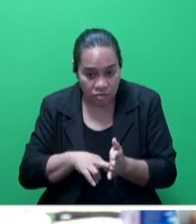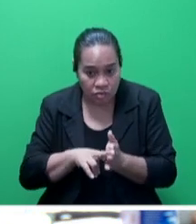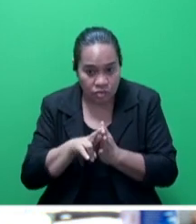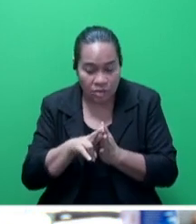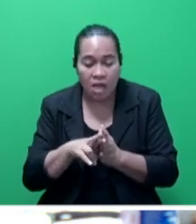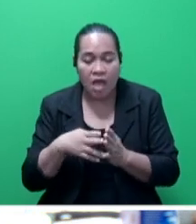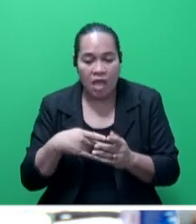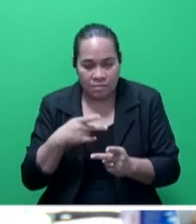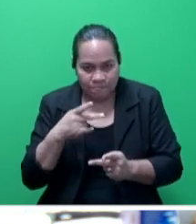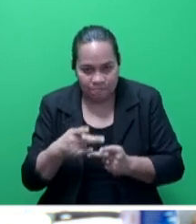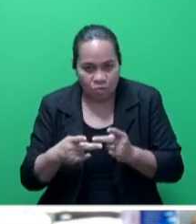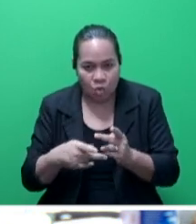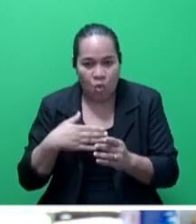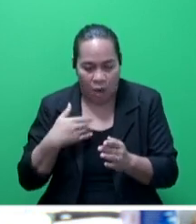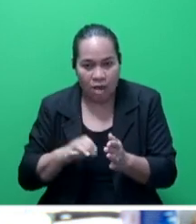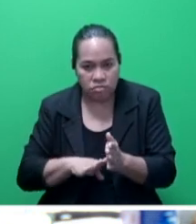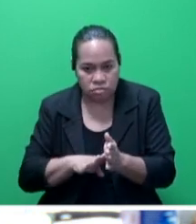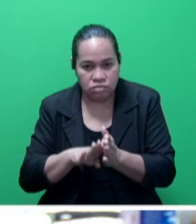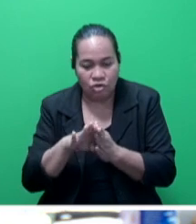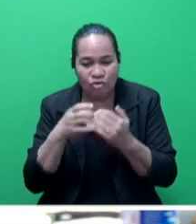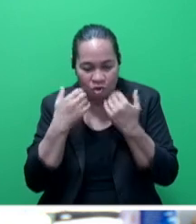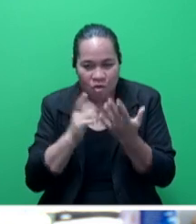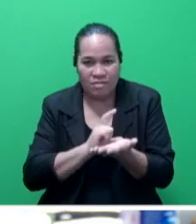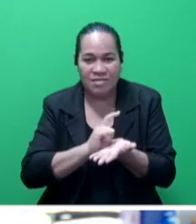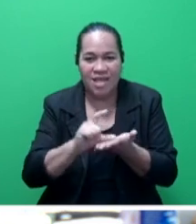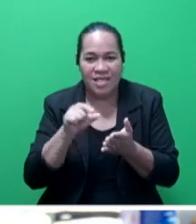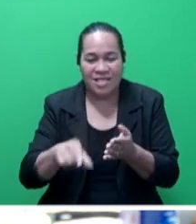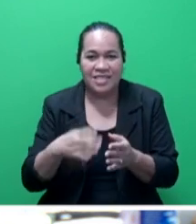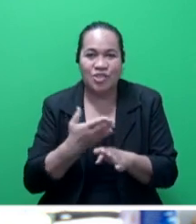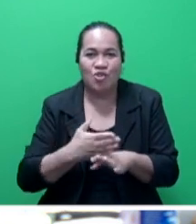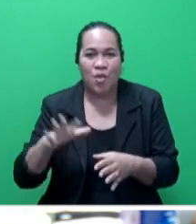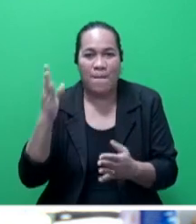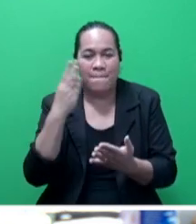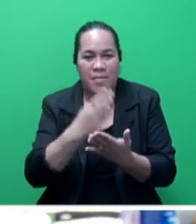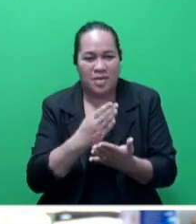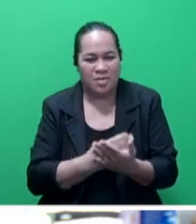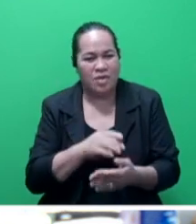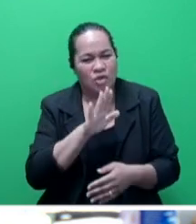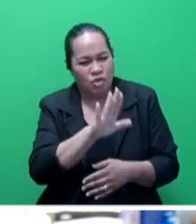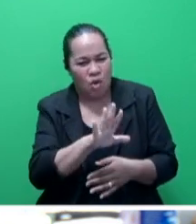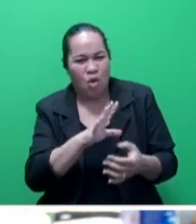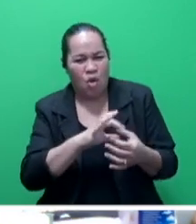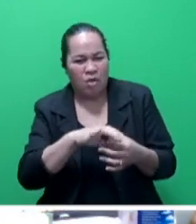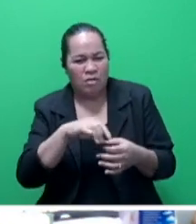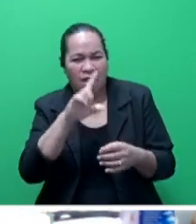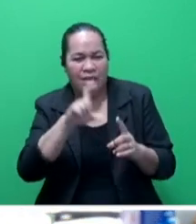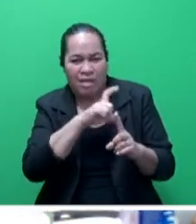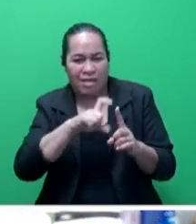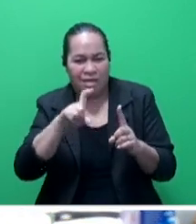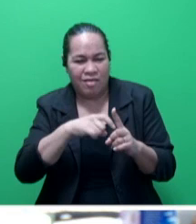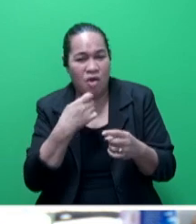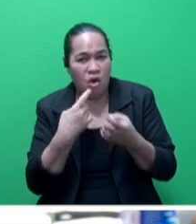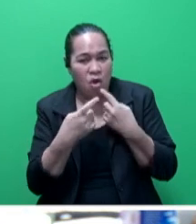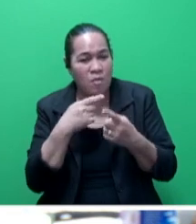well, as clearly manifested in this new budget. Through their cynical observation and comments, they